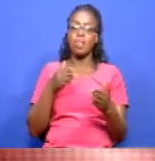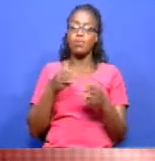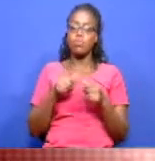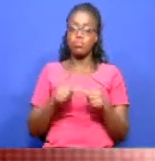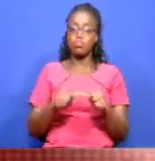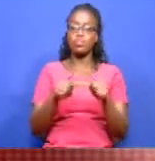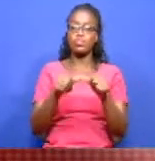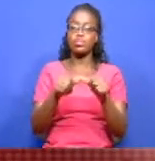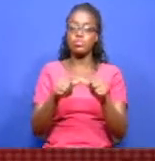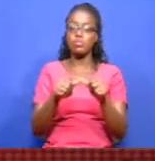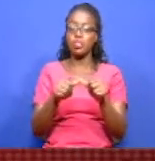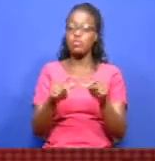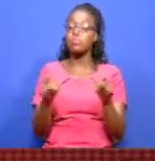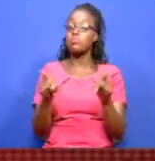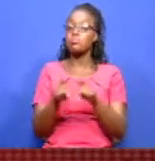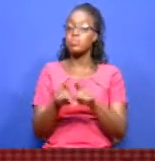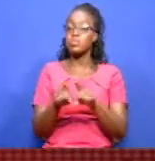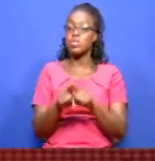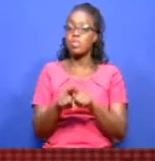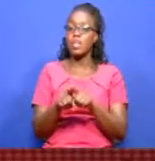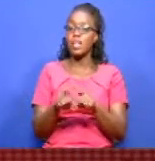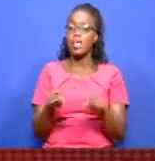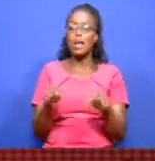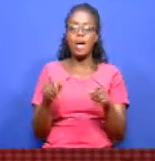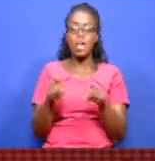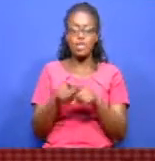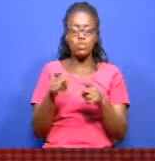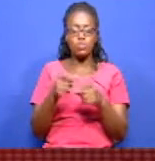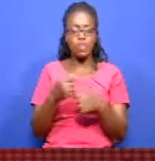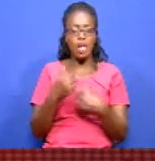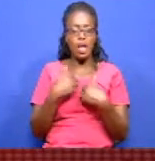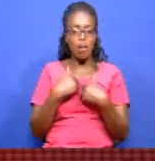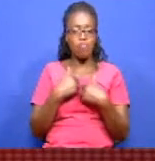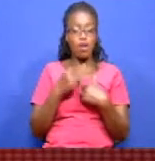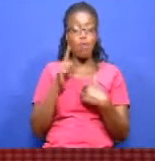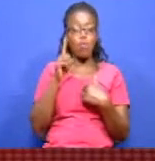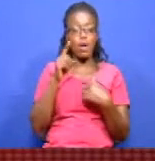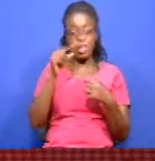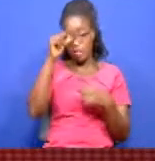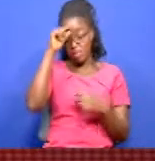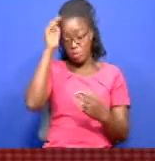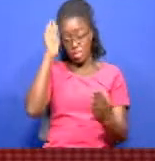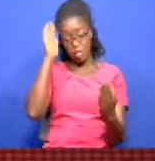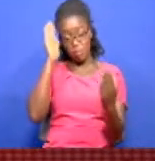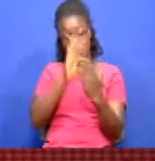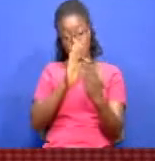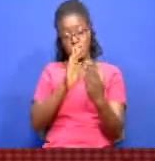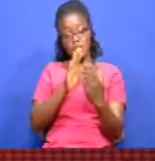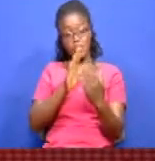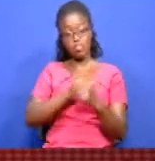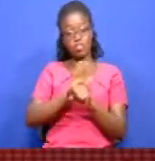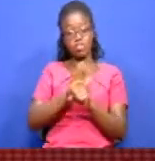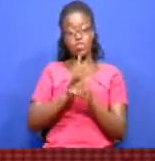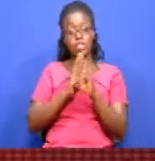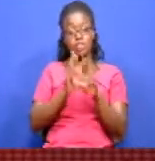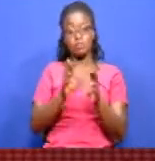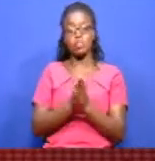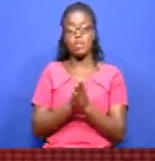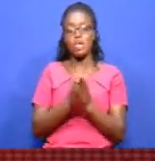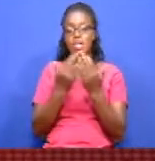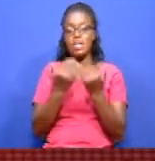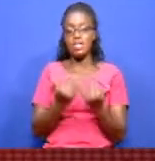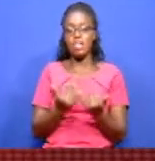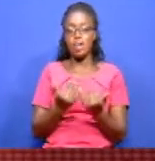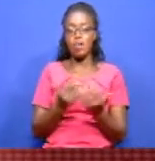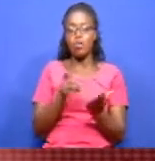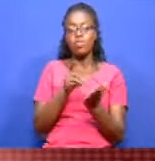be so in that way as we follow a one government approach in this pandemic response. Let me ask Dr.